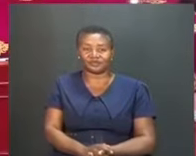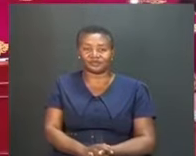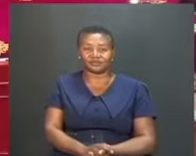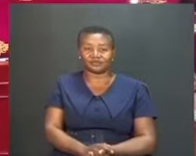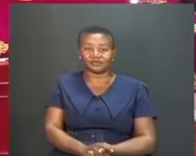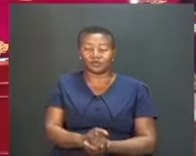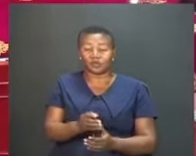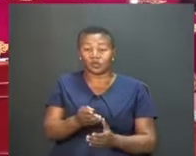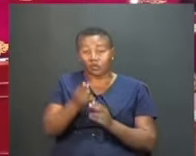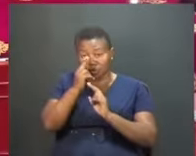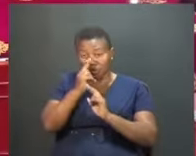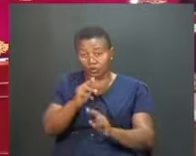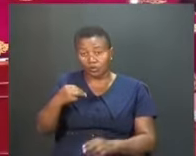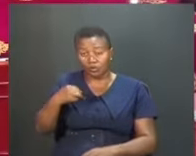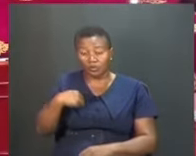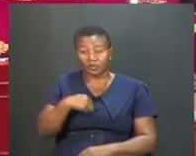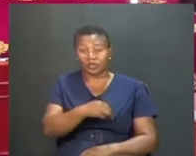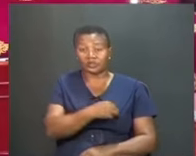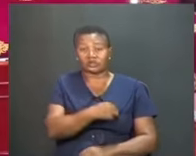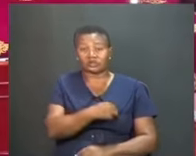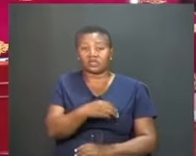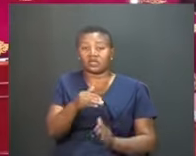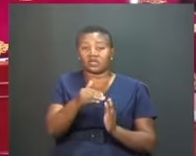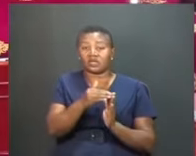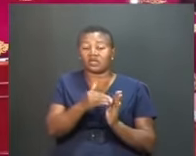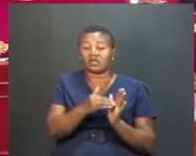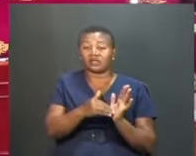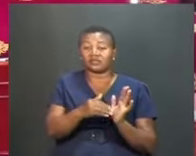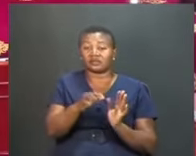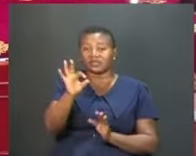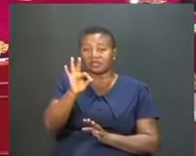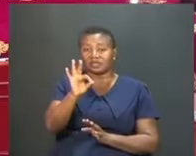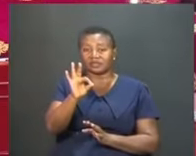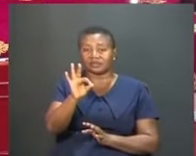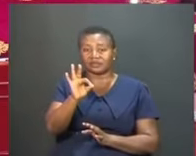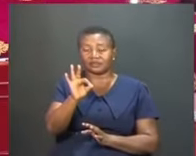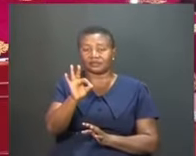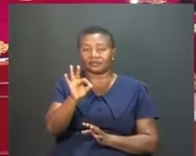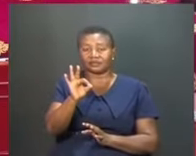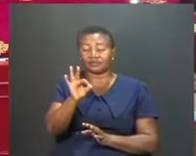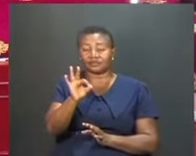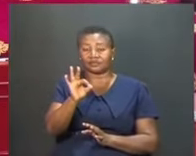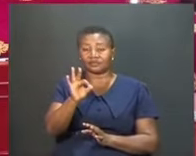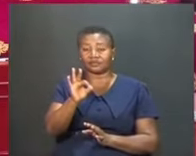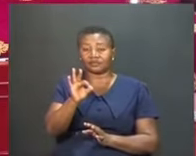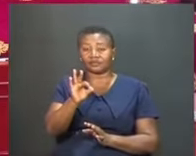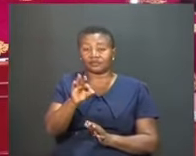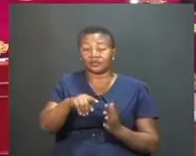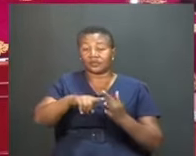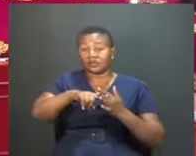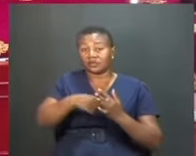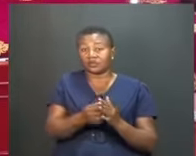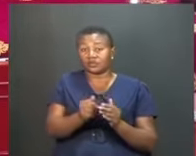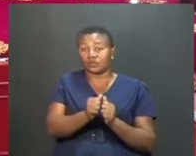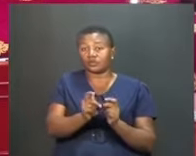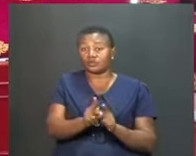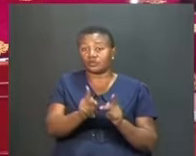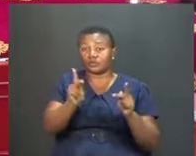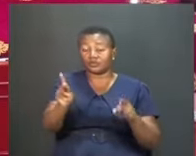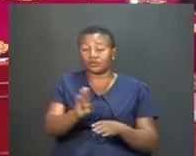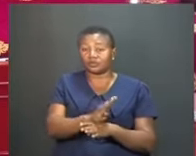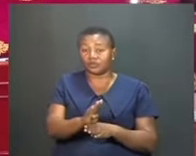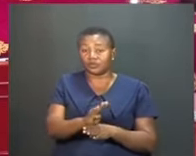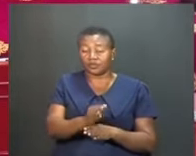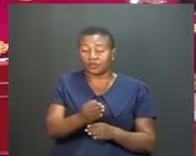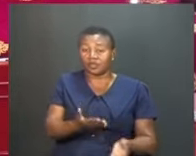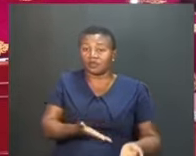Honorable members, item 9. At the commencement of public business, presentation